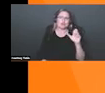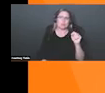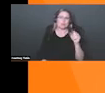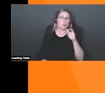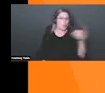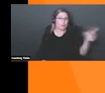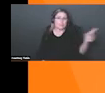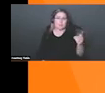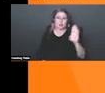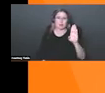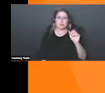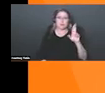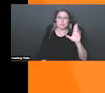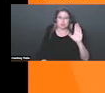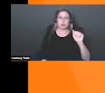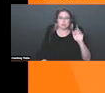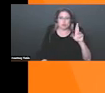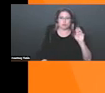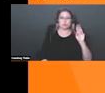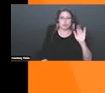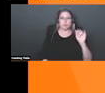Creative.